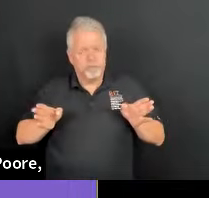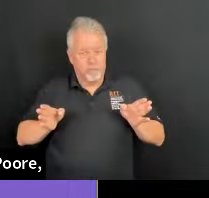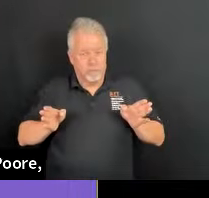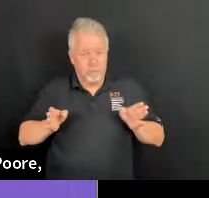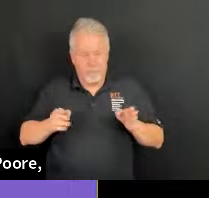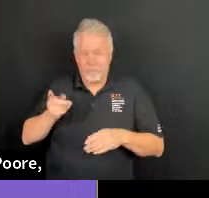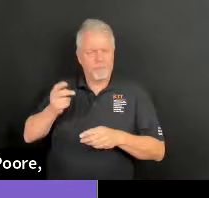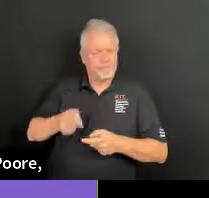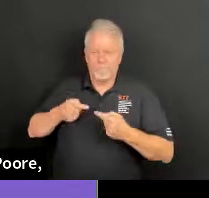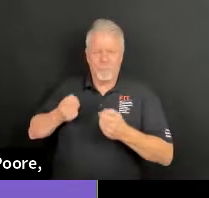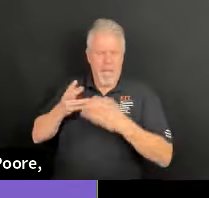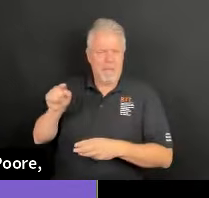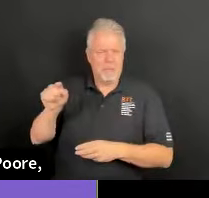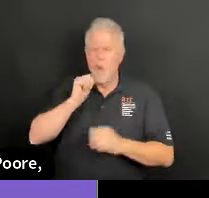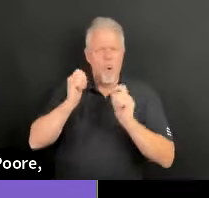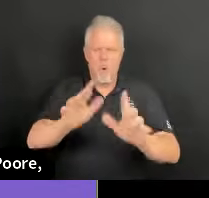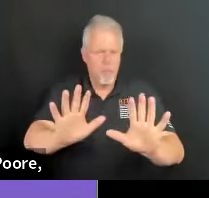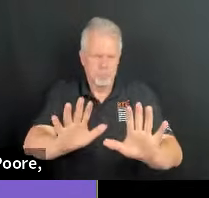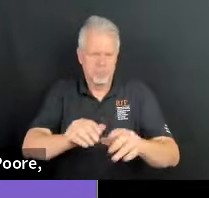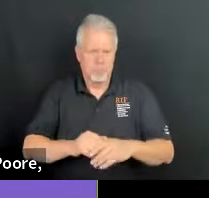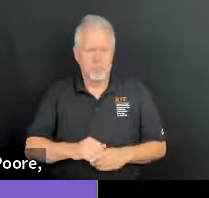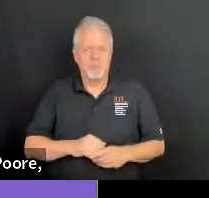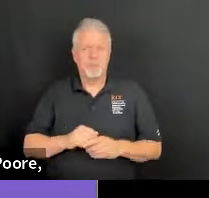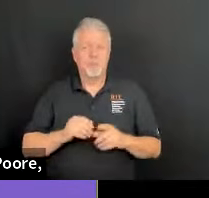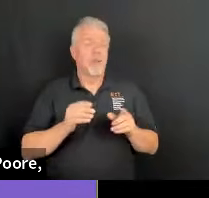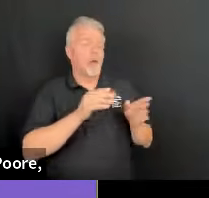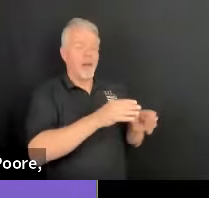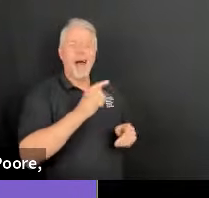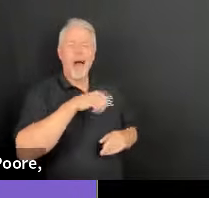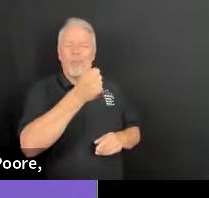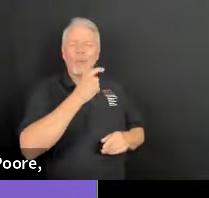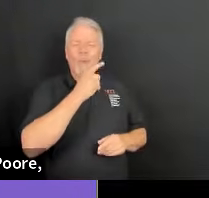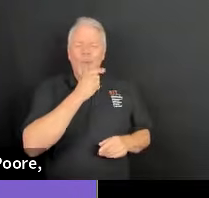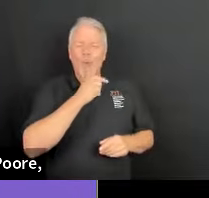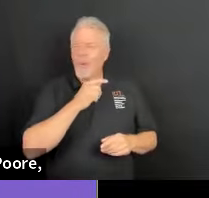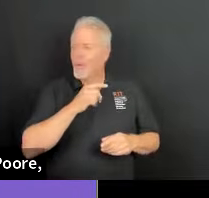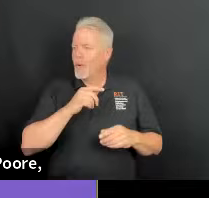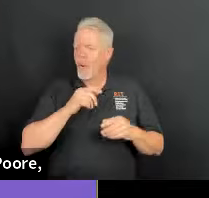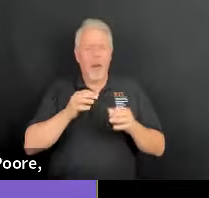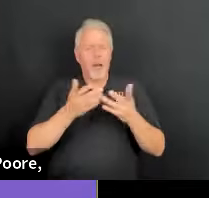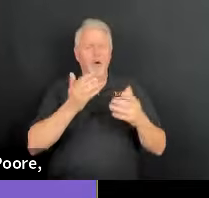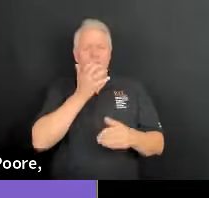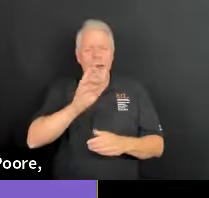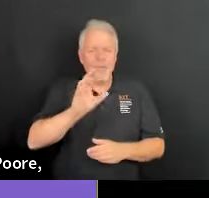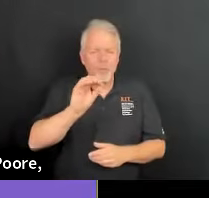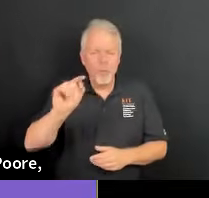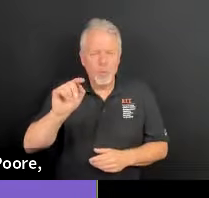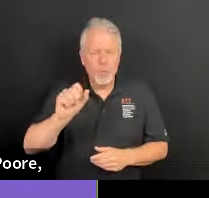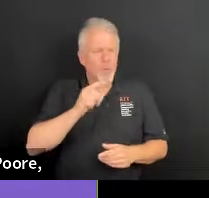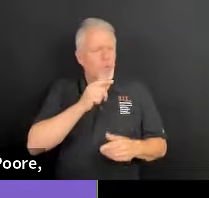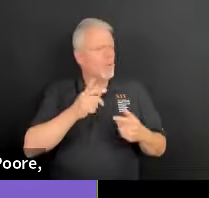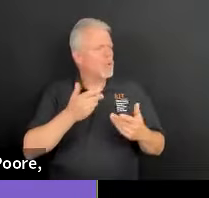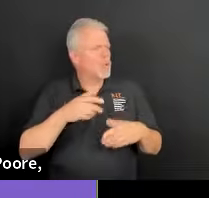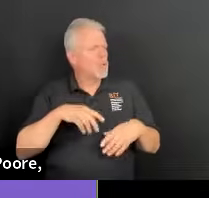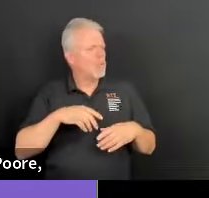and allow themselves to broaden their understanding. Many of them struggle with it. And mind you, this is not all of them, but I